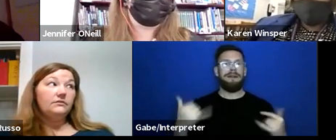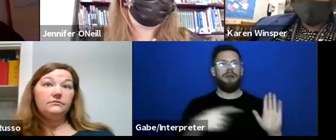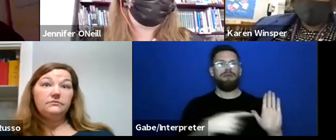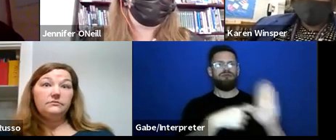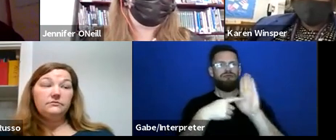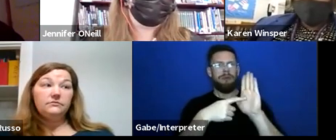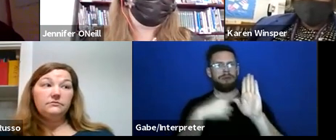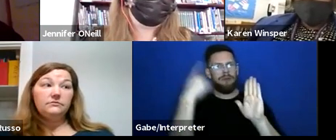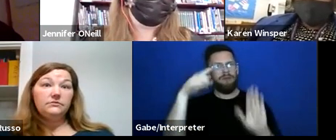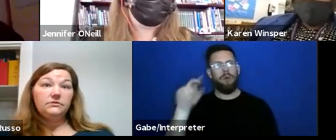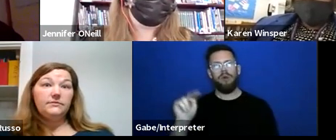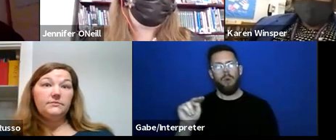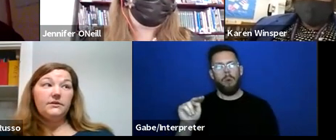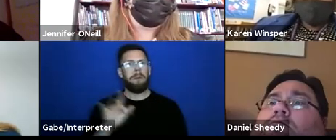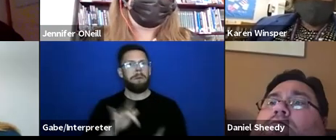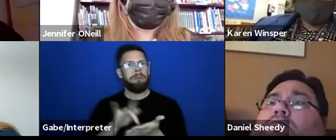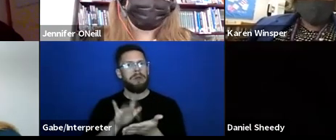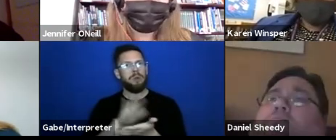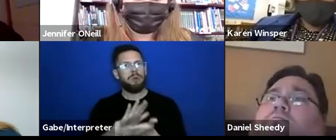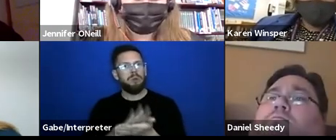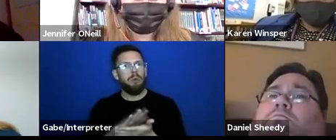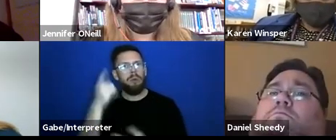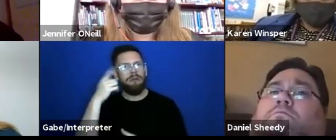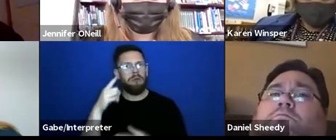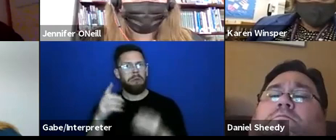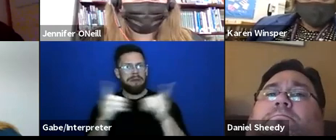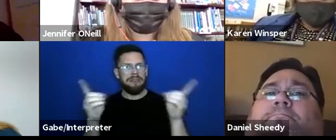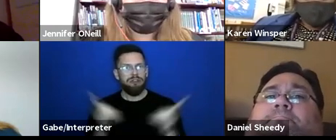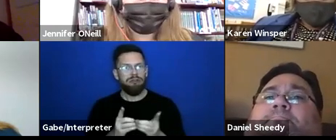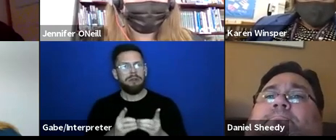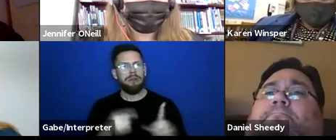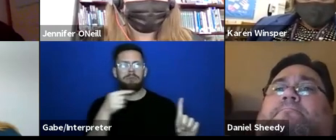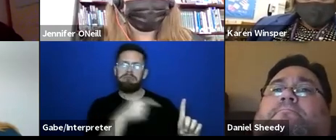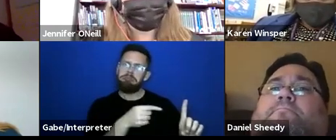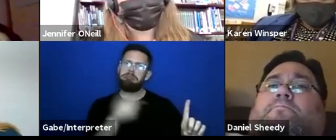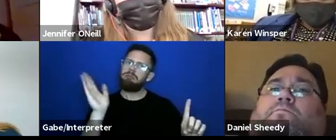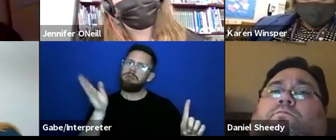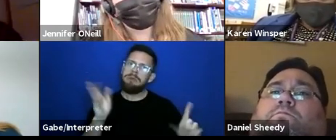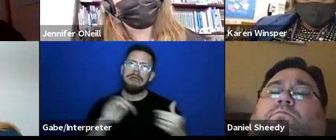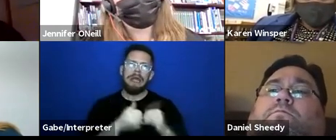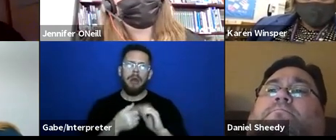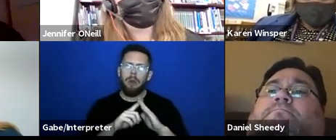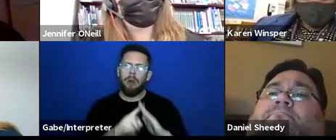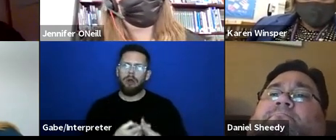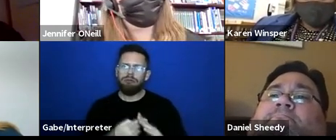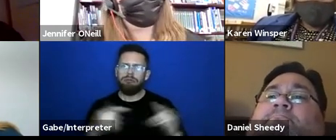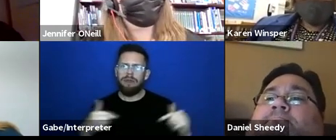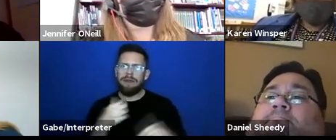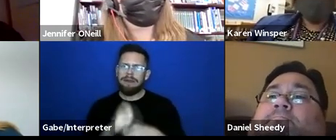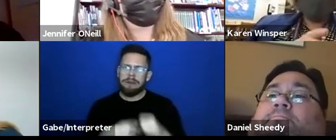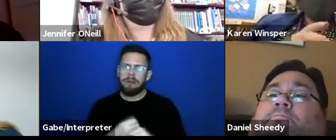for the district. So I'm gonna let him speak a little bit about how launch went this year. In previous years and every other